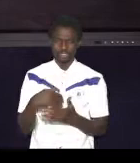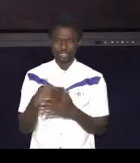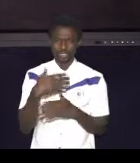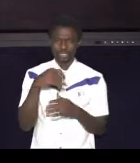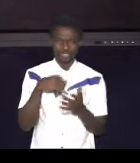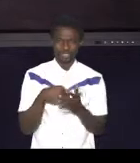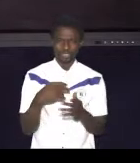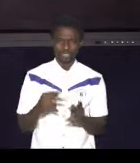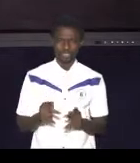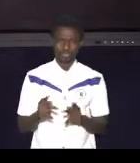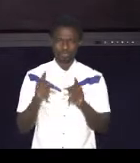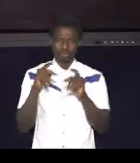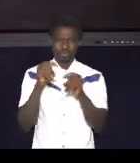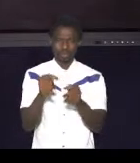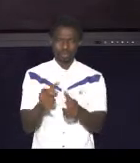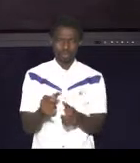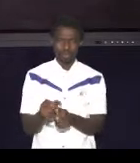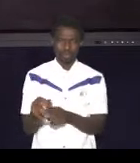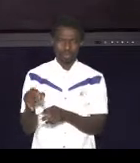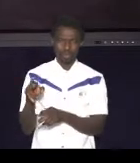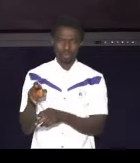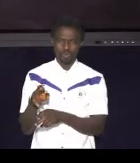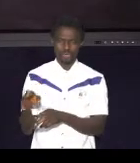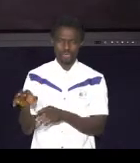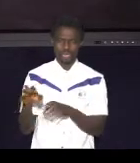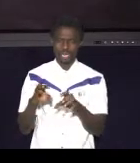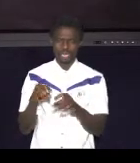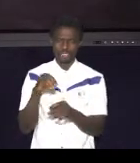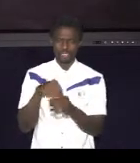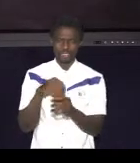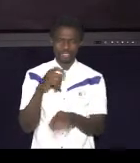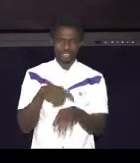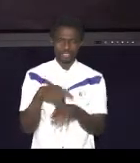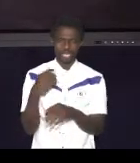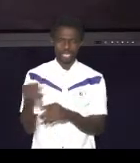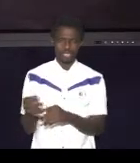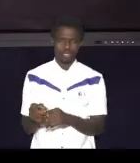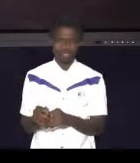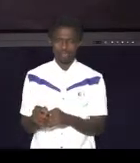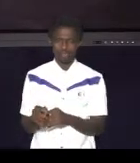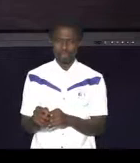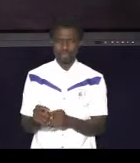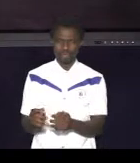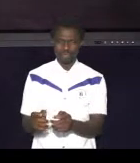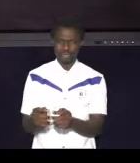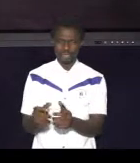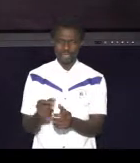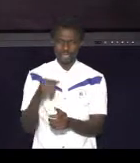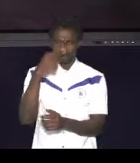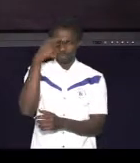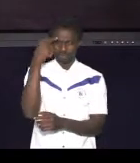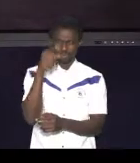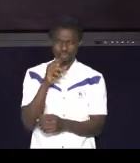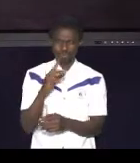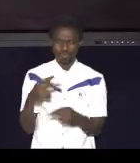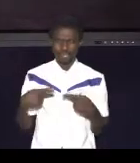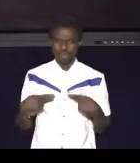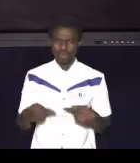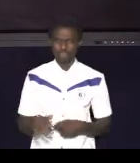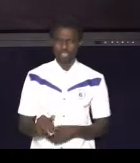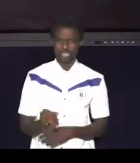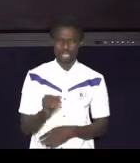promotes quick reaction in times of emergency. Because you are physically